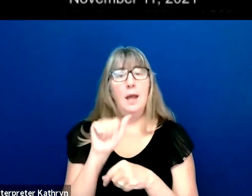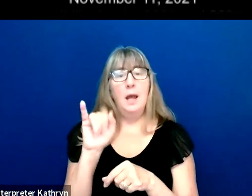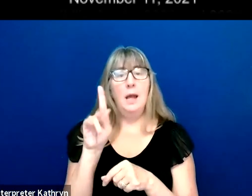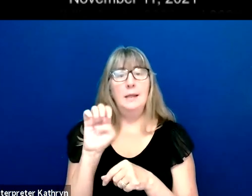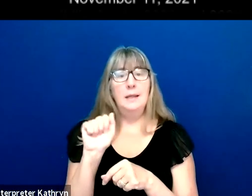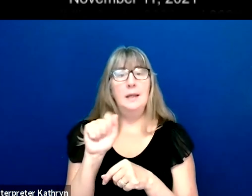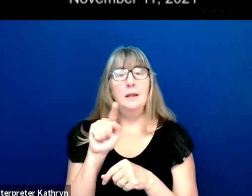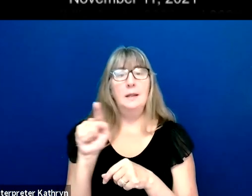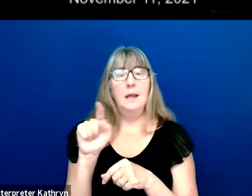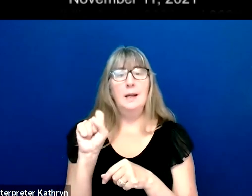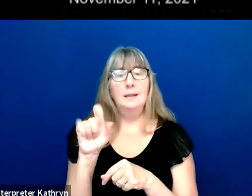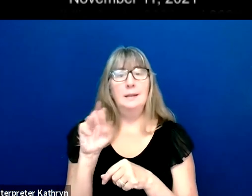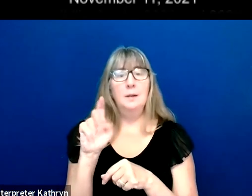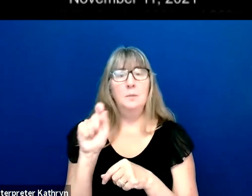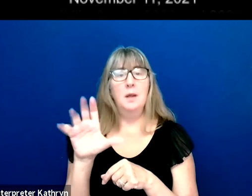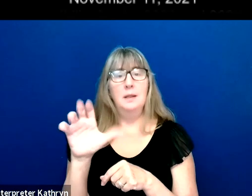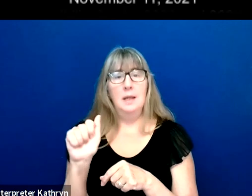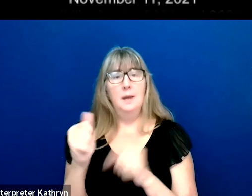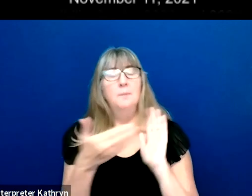info@idea-stem.ca, and website is